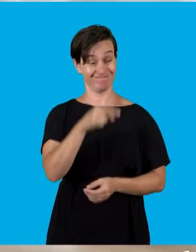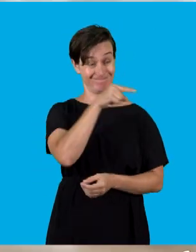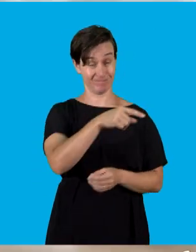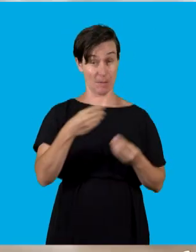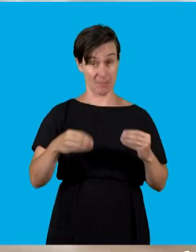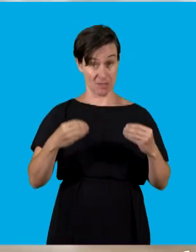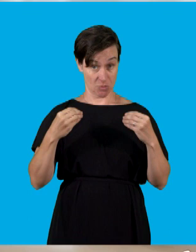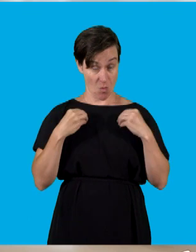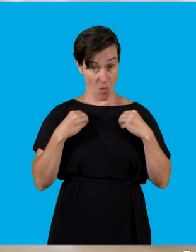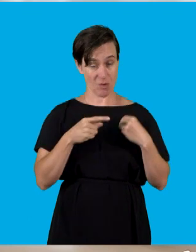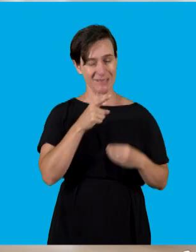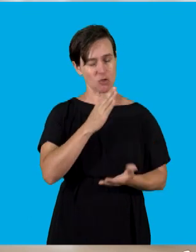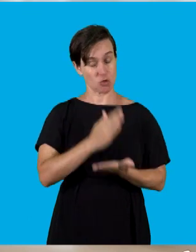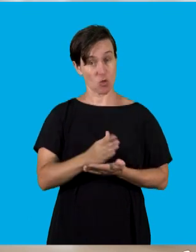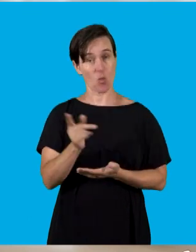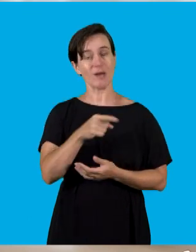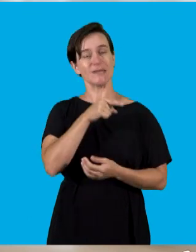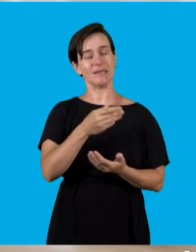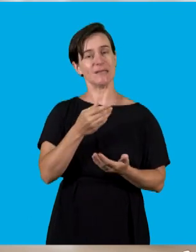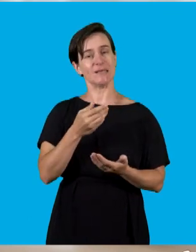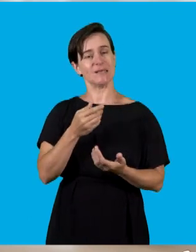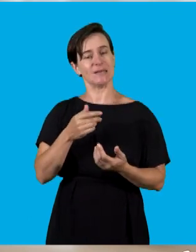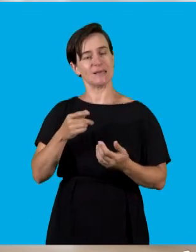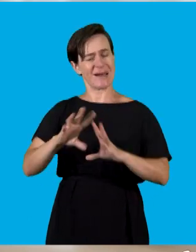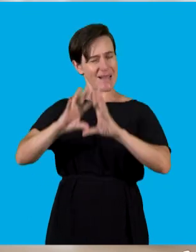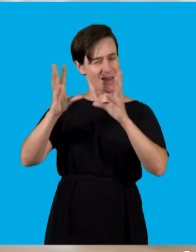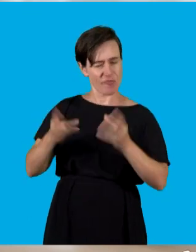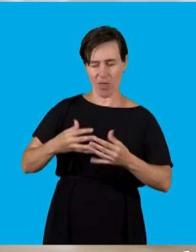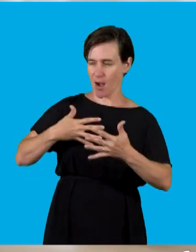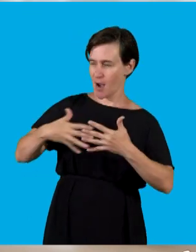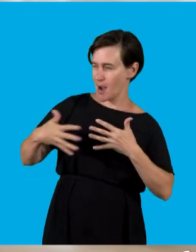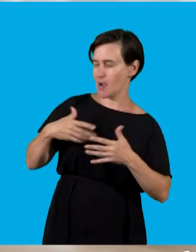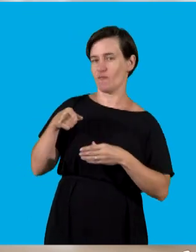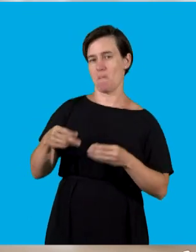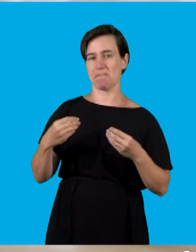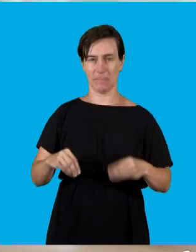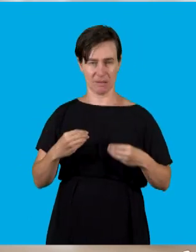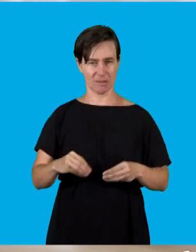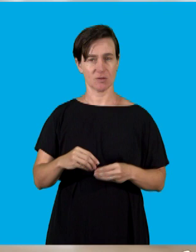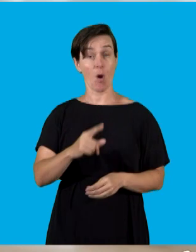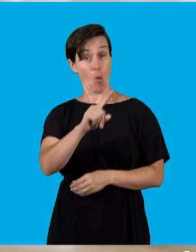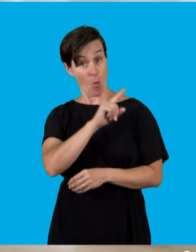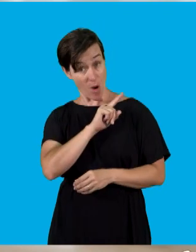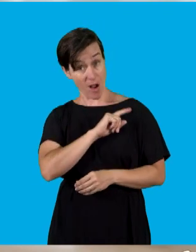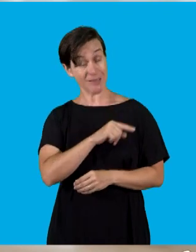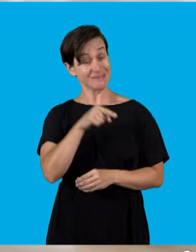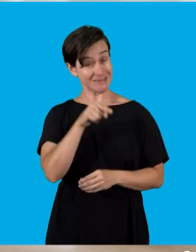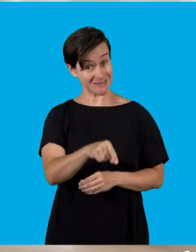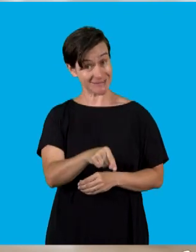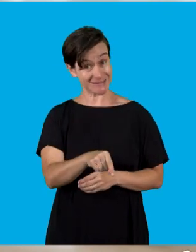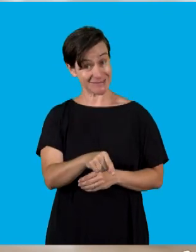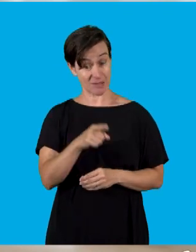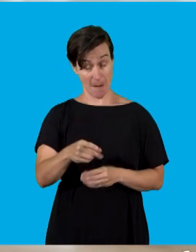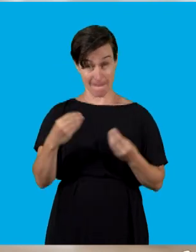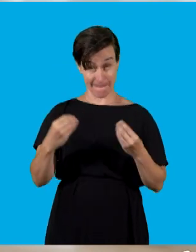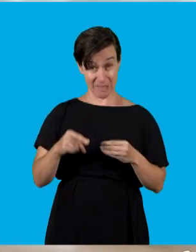is the one who makes sure that he handles or she handles everything that is happening in a business. Why? Because this business